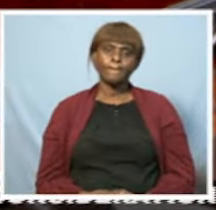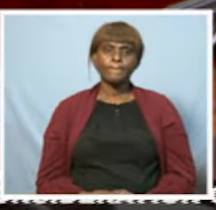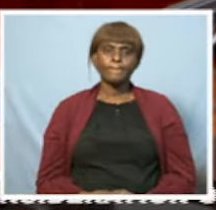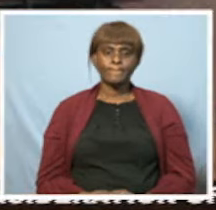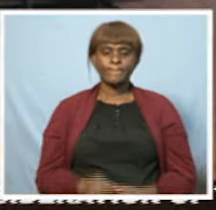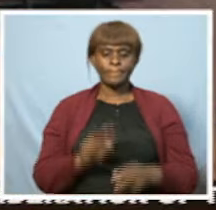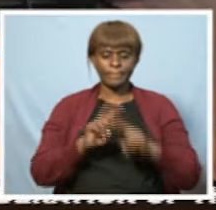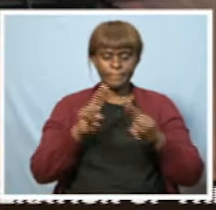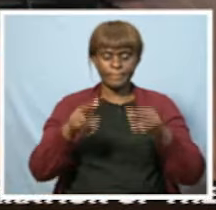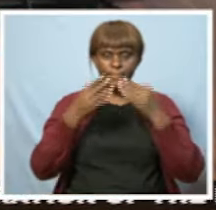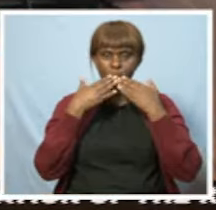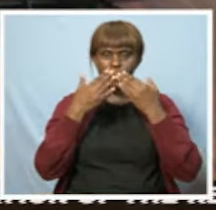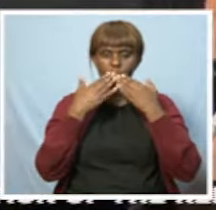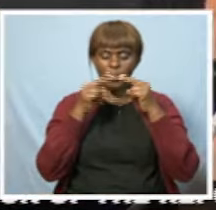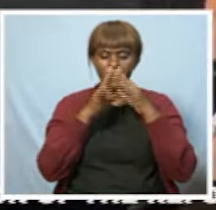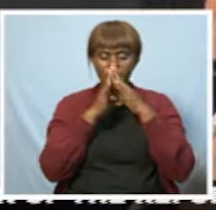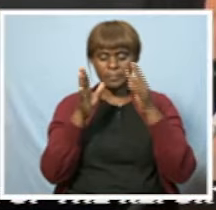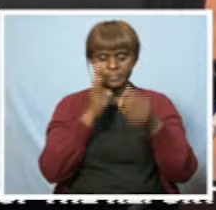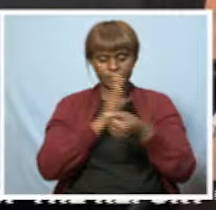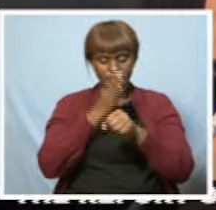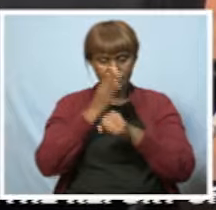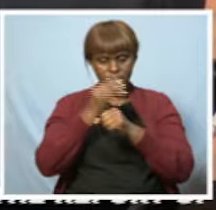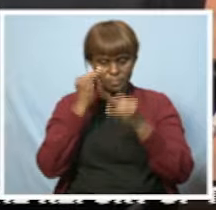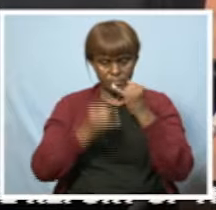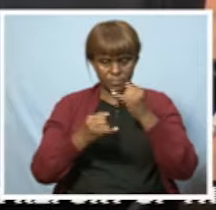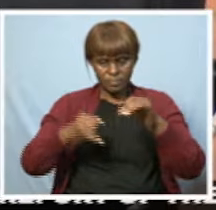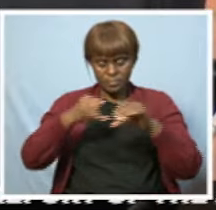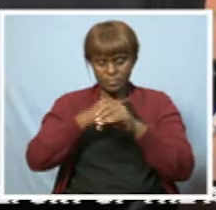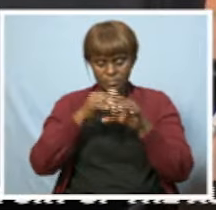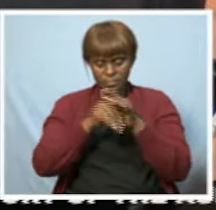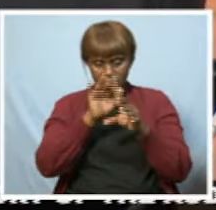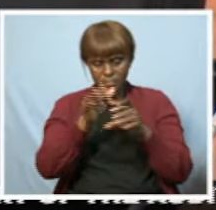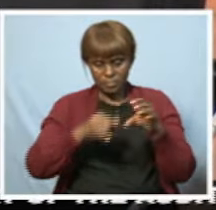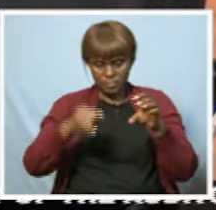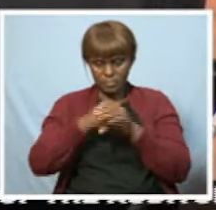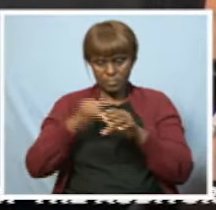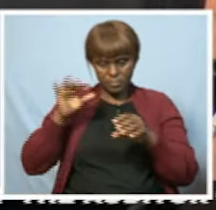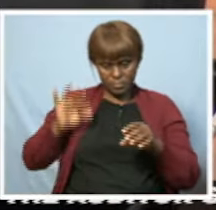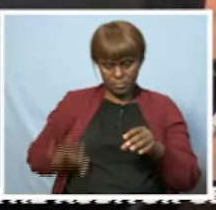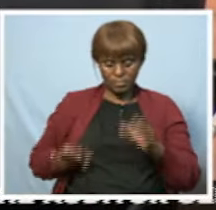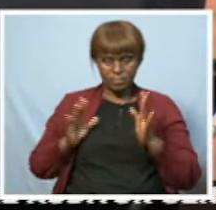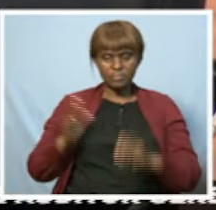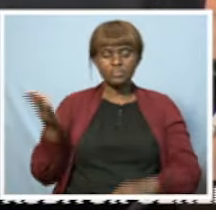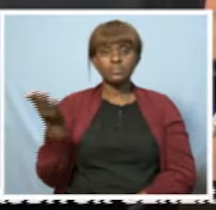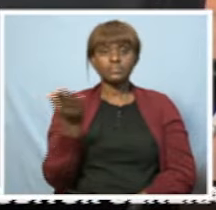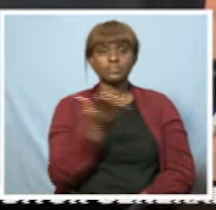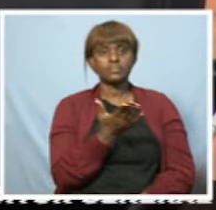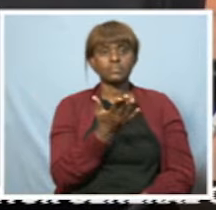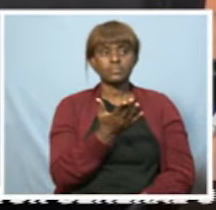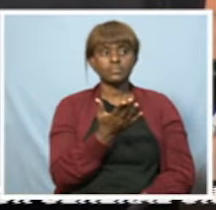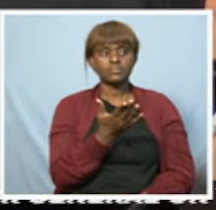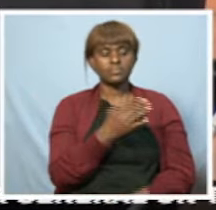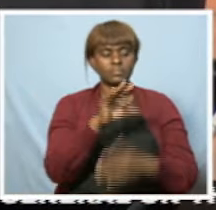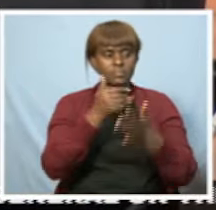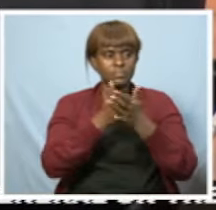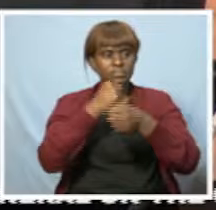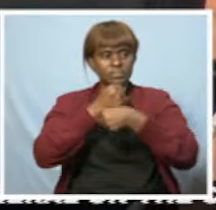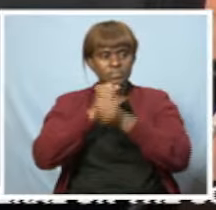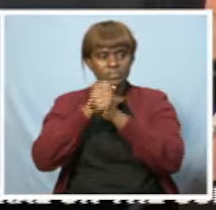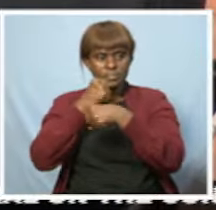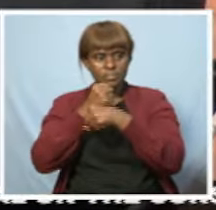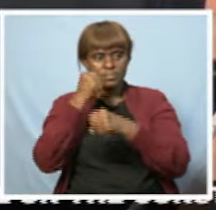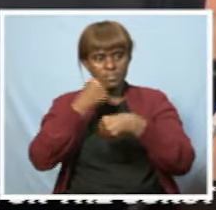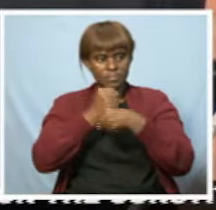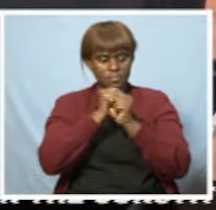Thank you, Chair. After engaging the involved beneficiaries, corrections were made,